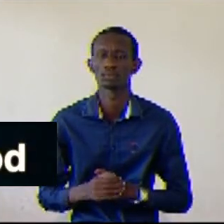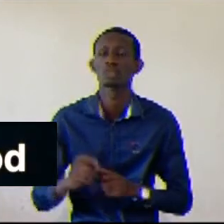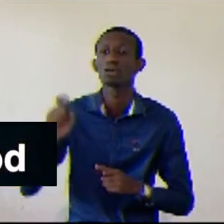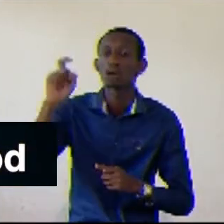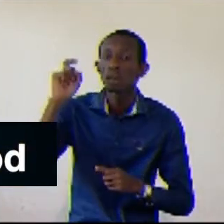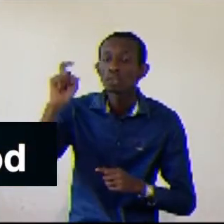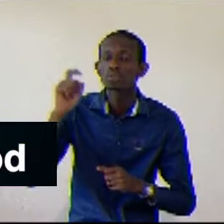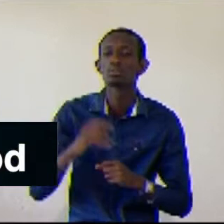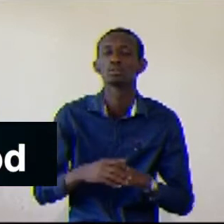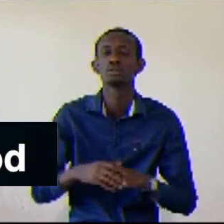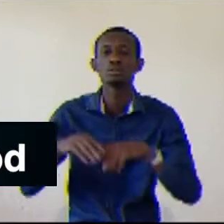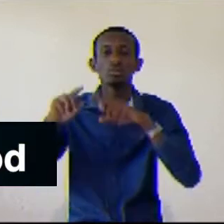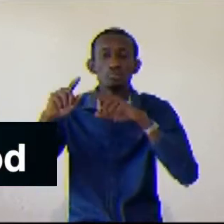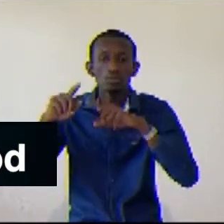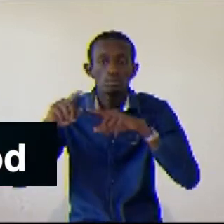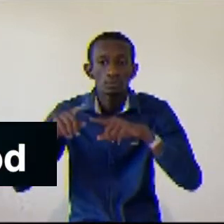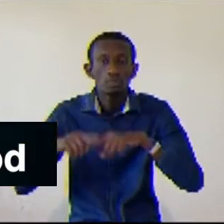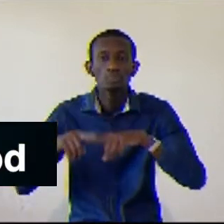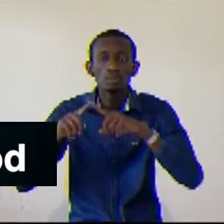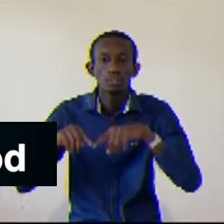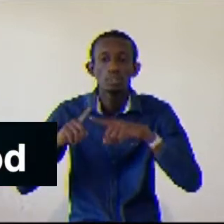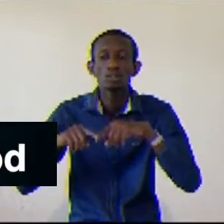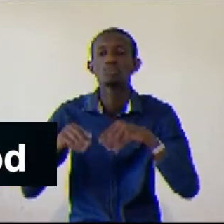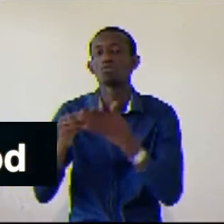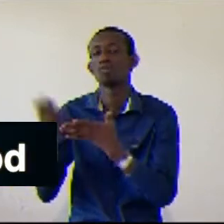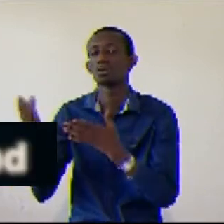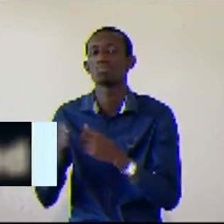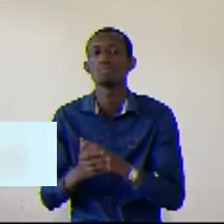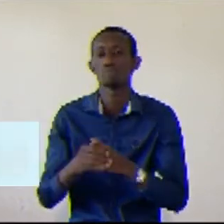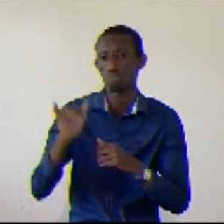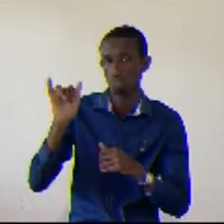variable. When x equals 1,